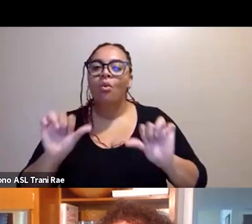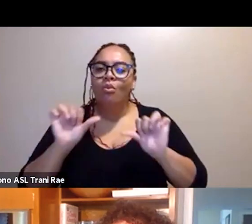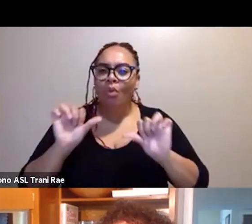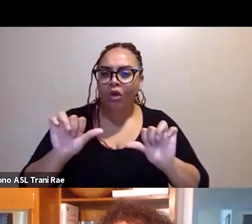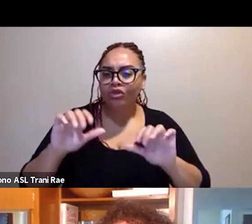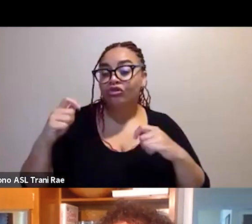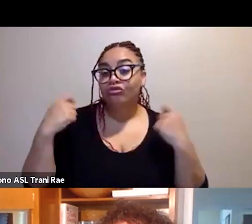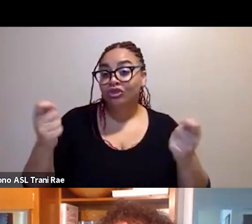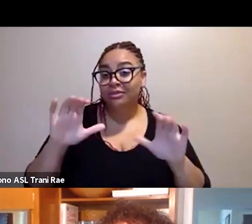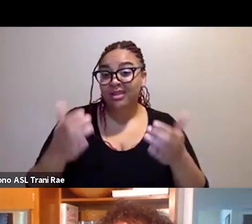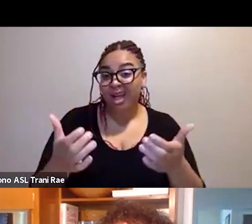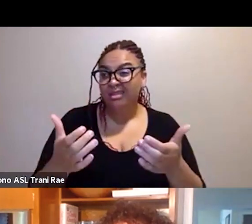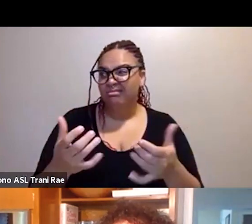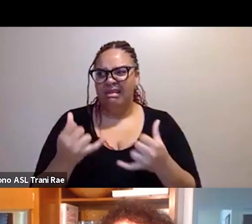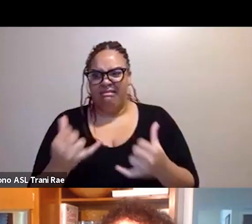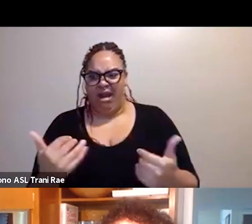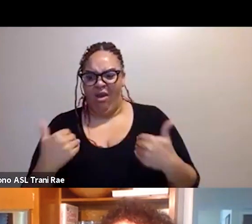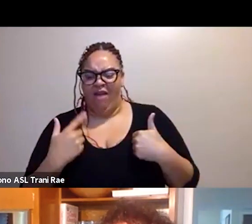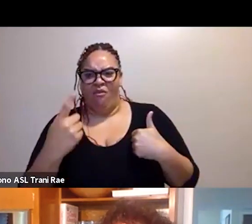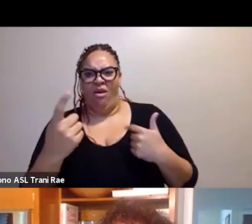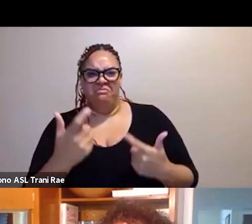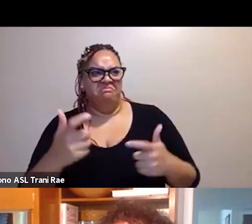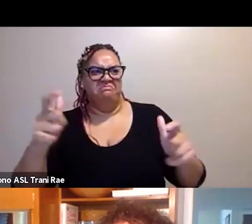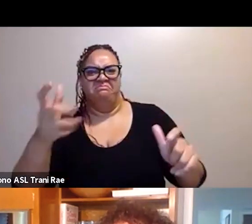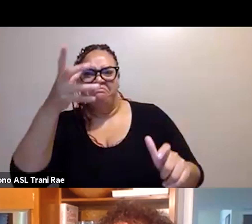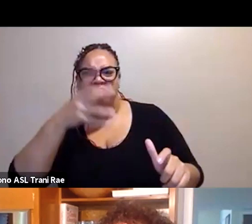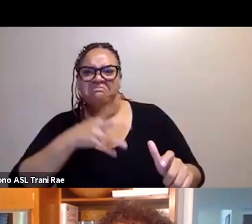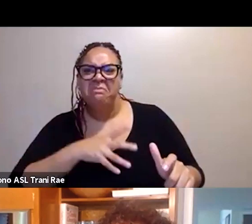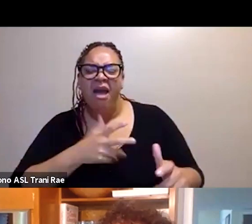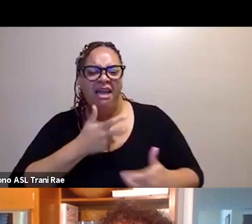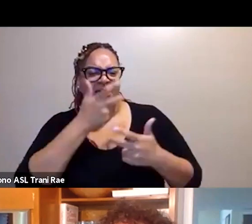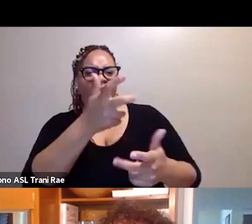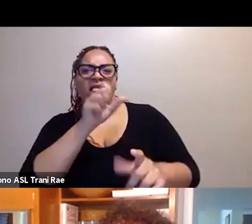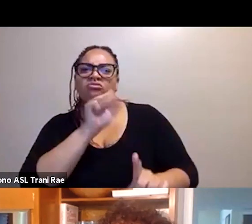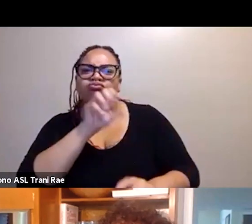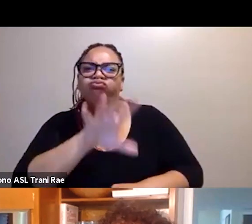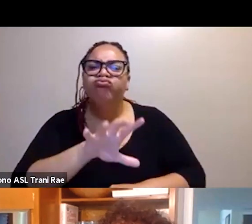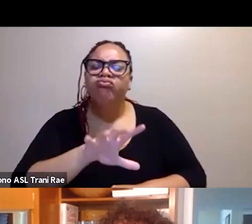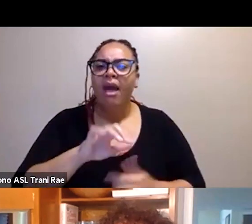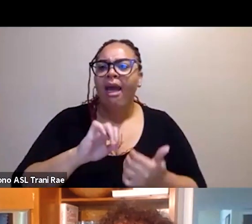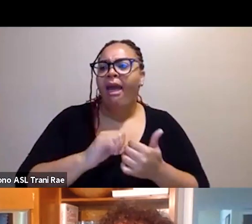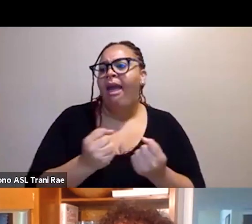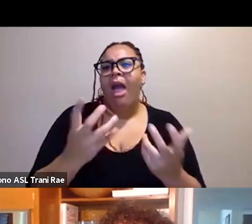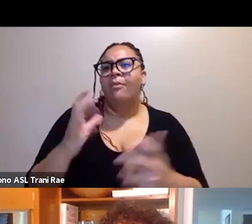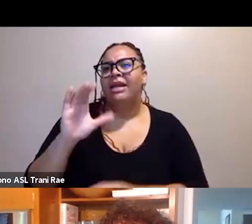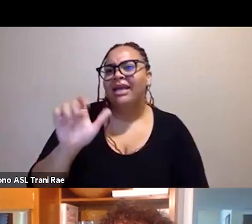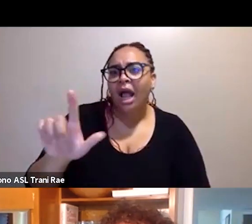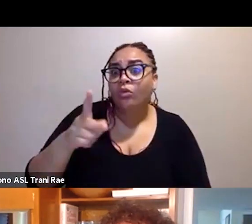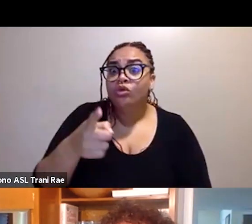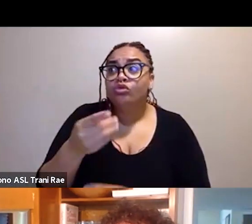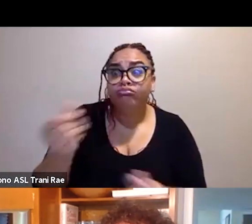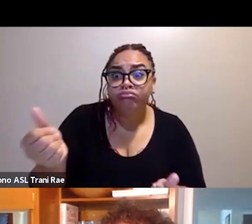a drill sergeant, shouting about how many calories you're burning and take it up to double time.